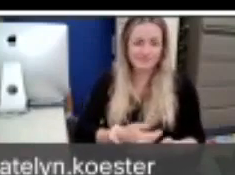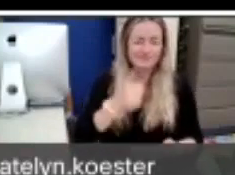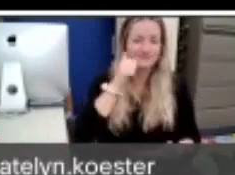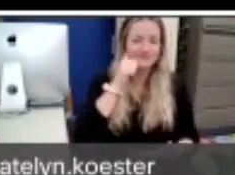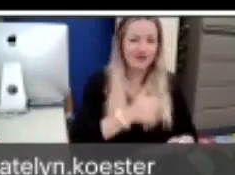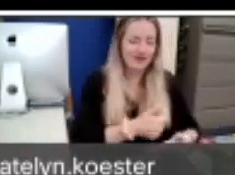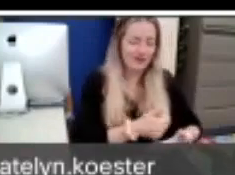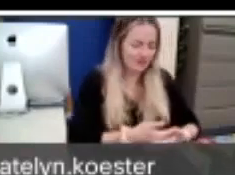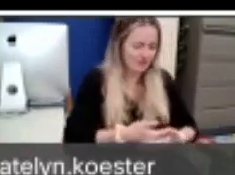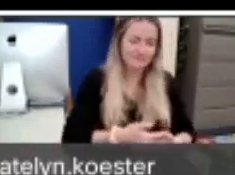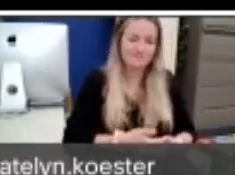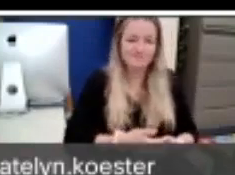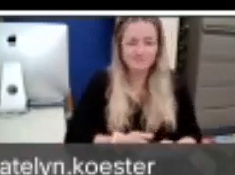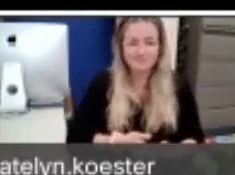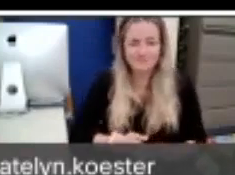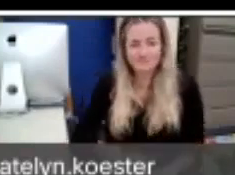Mm-hmm. Daughter.